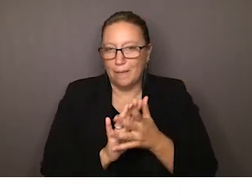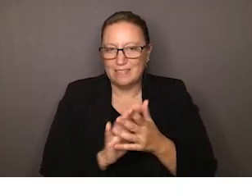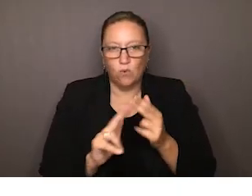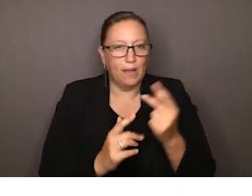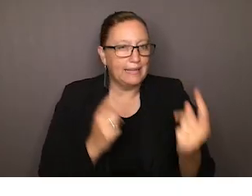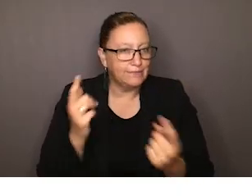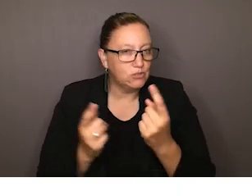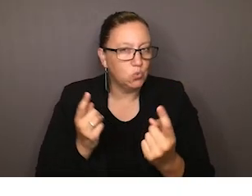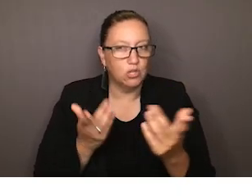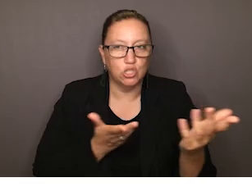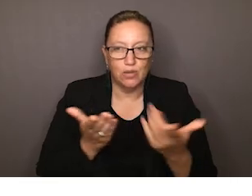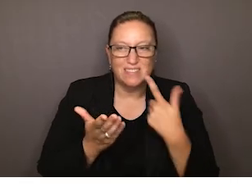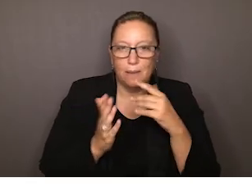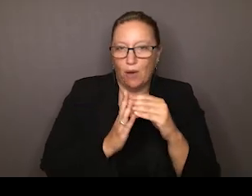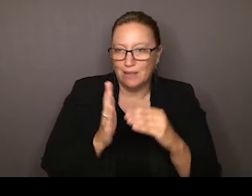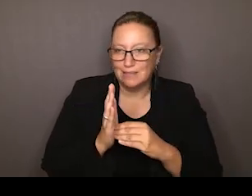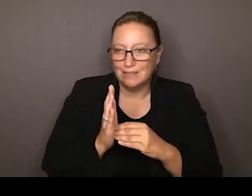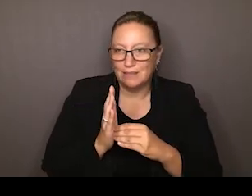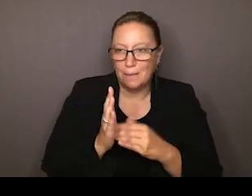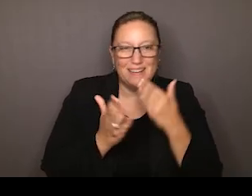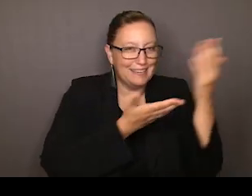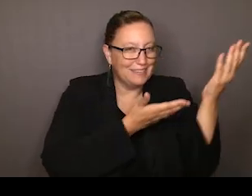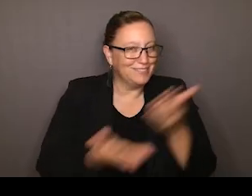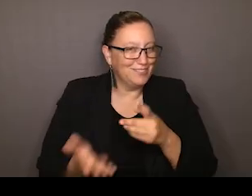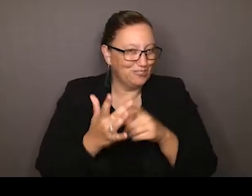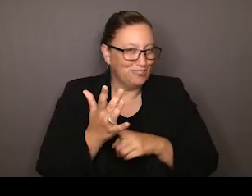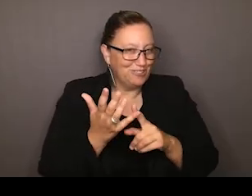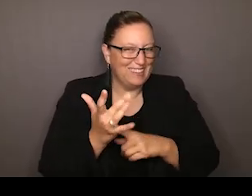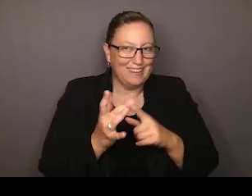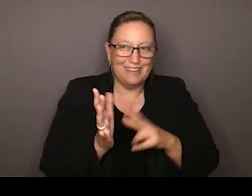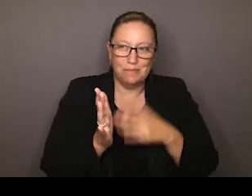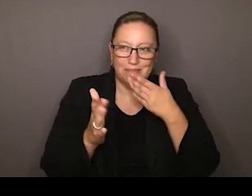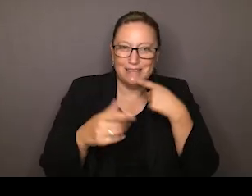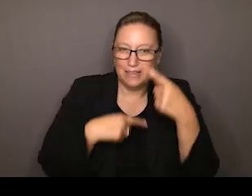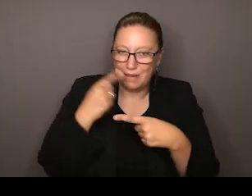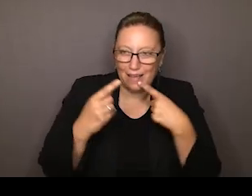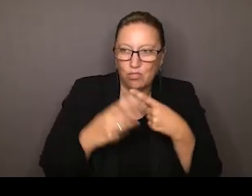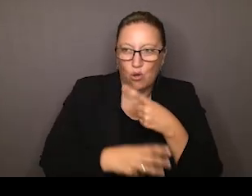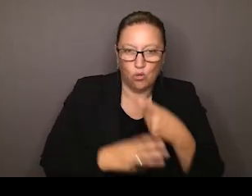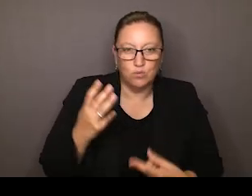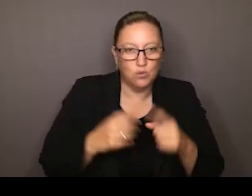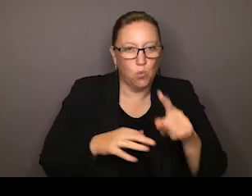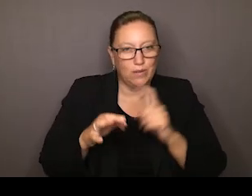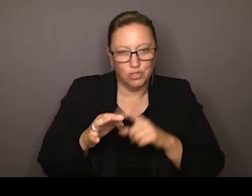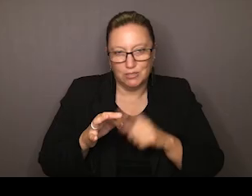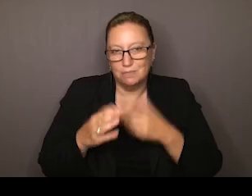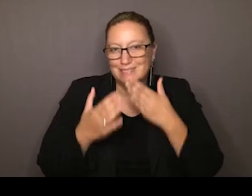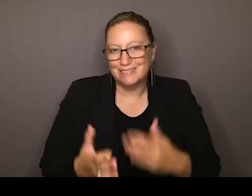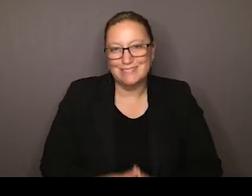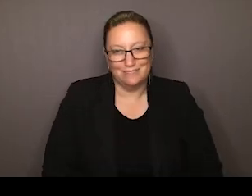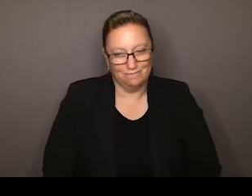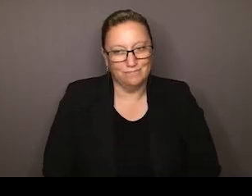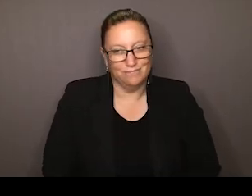services, and policy. Will you do the honors, Julian? Can you please explain what questions for